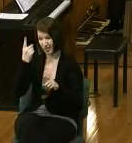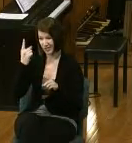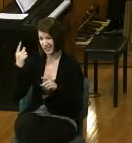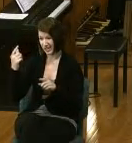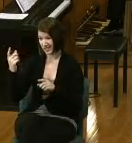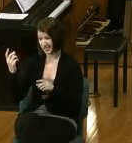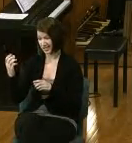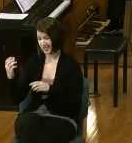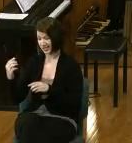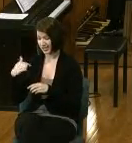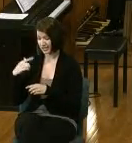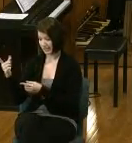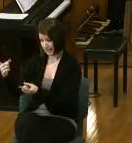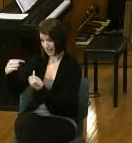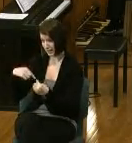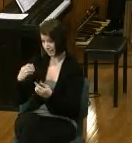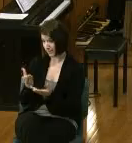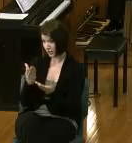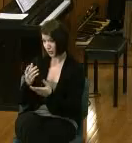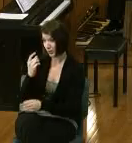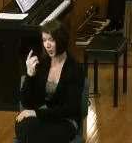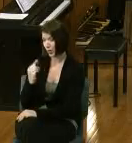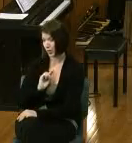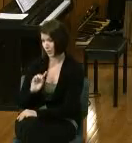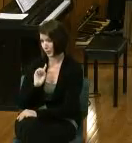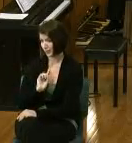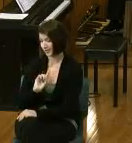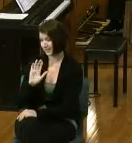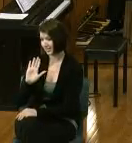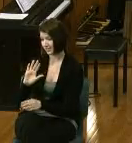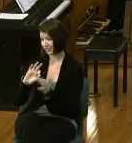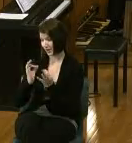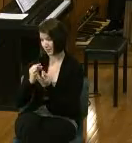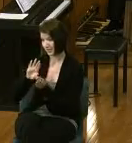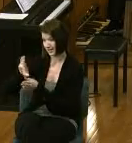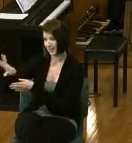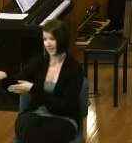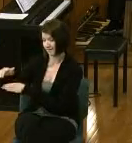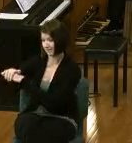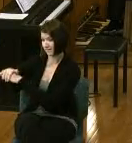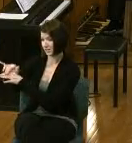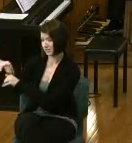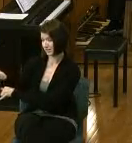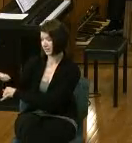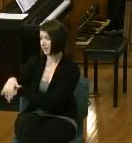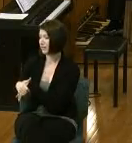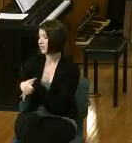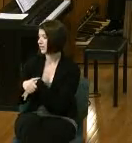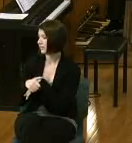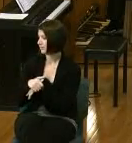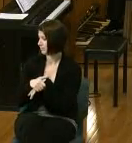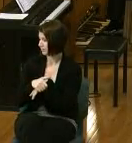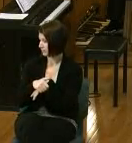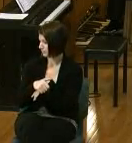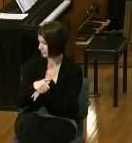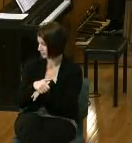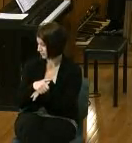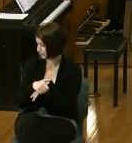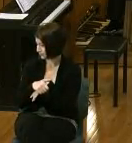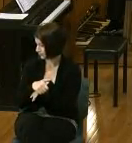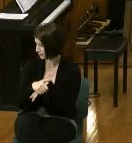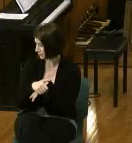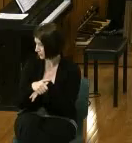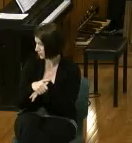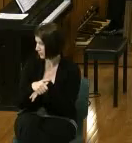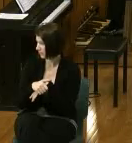January of 1856, that young woman, along with her six-year-old son and her eight-year-old daughter, boarded